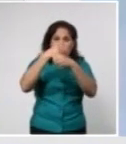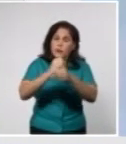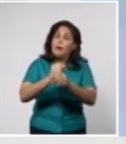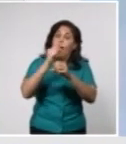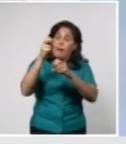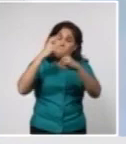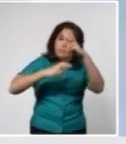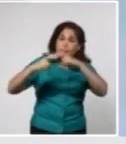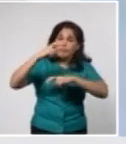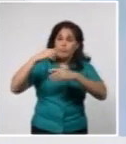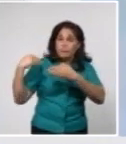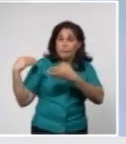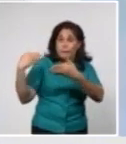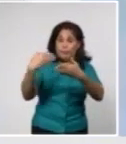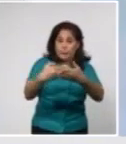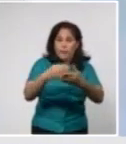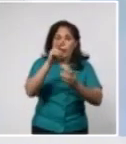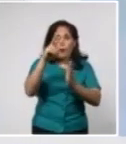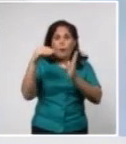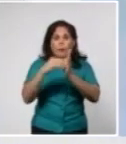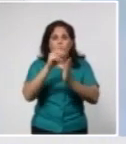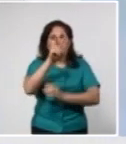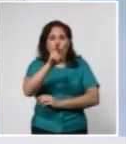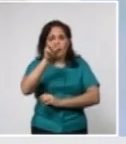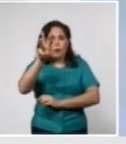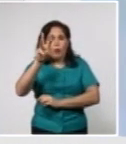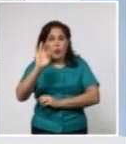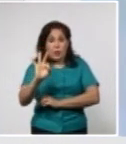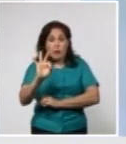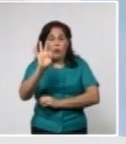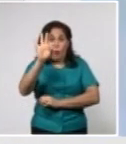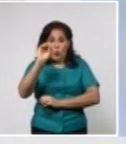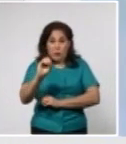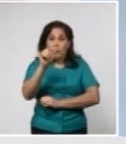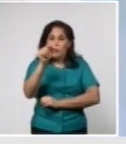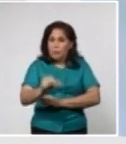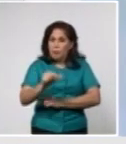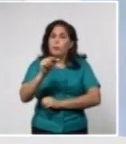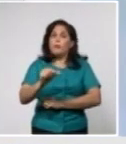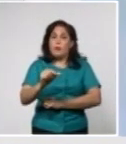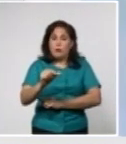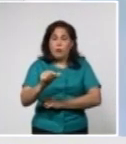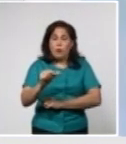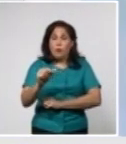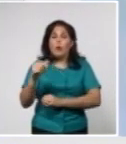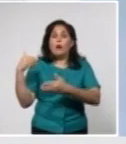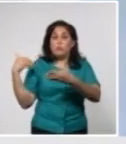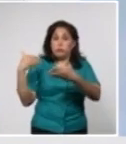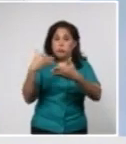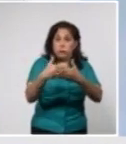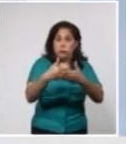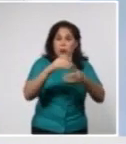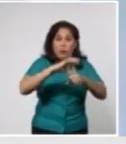141,151 samples have been studied by our laboratories, and